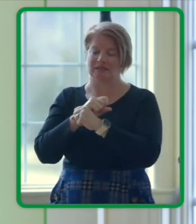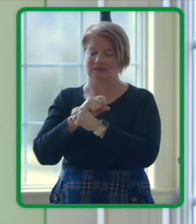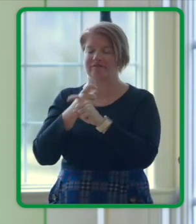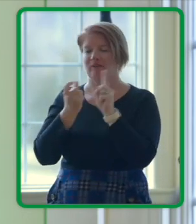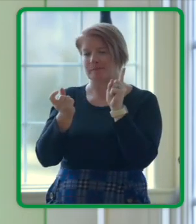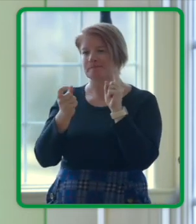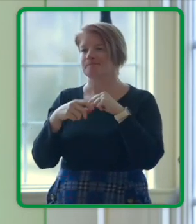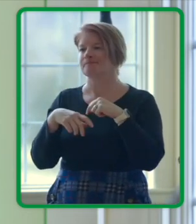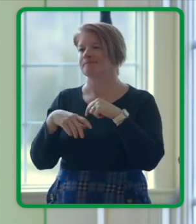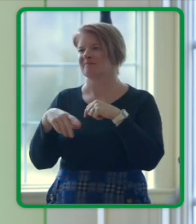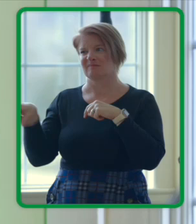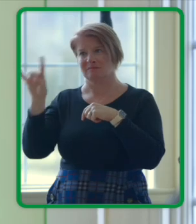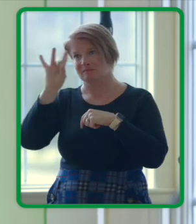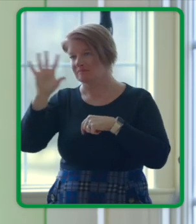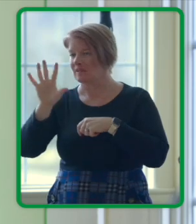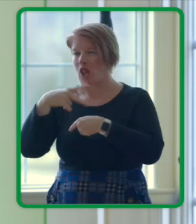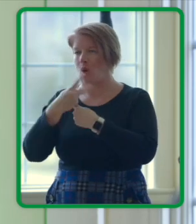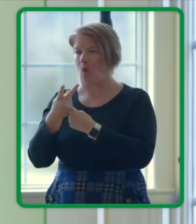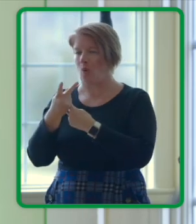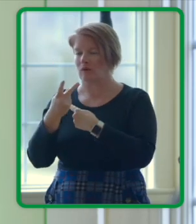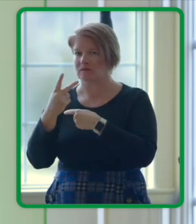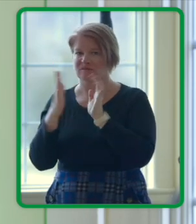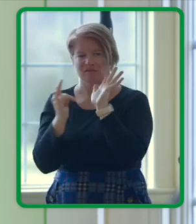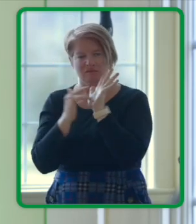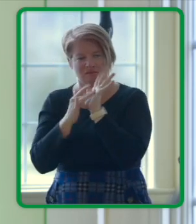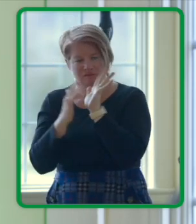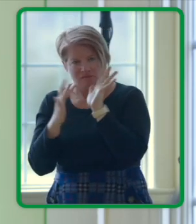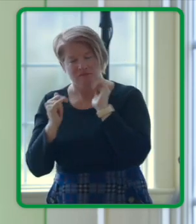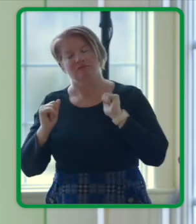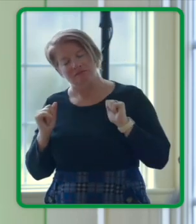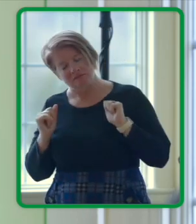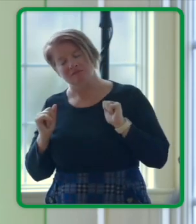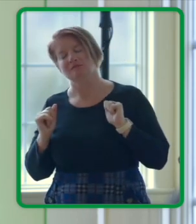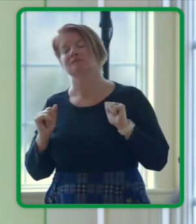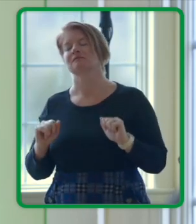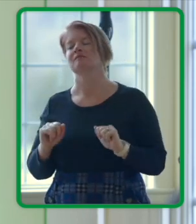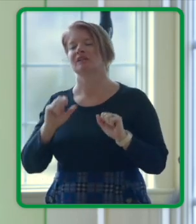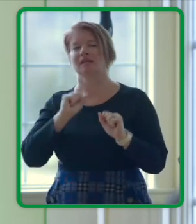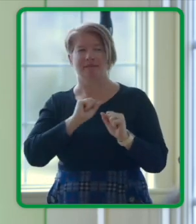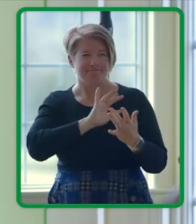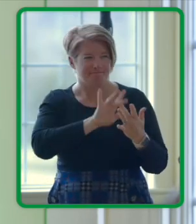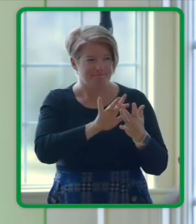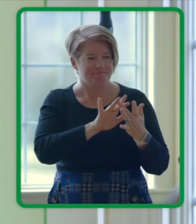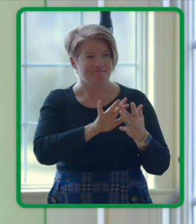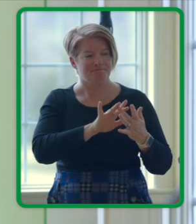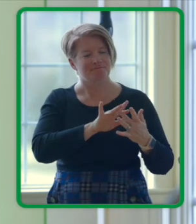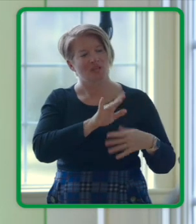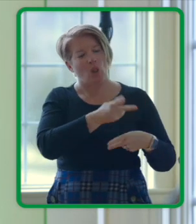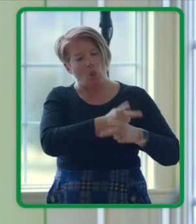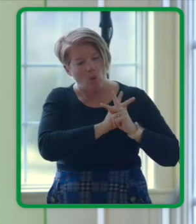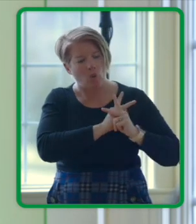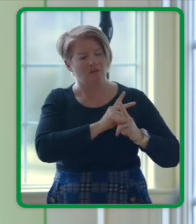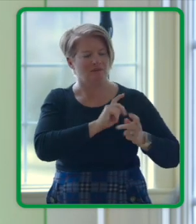from the predatory loan environment that's out there, and they have access to tailored loan and credit products, such